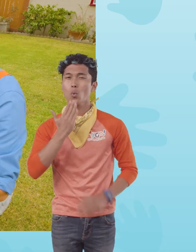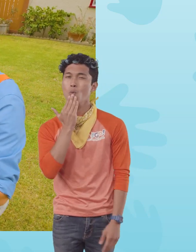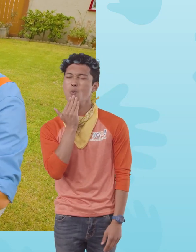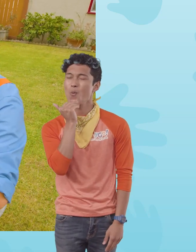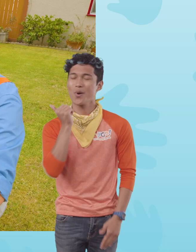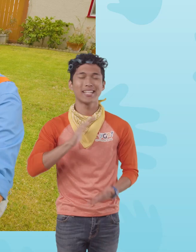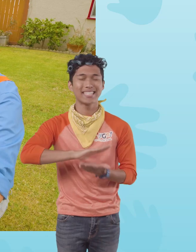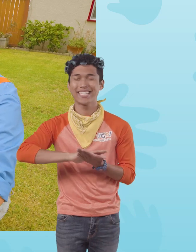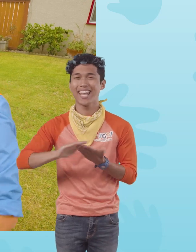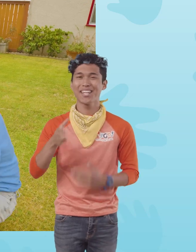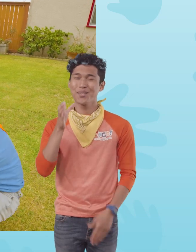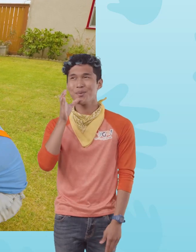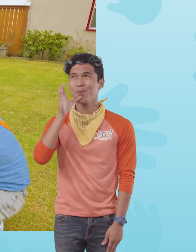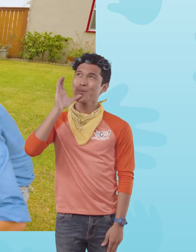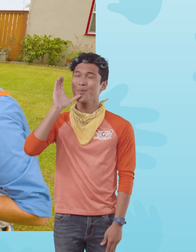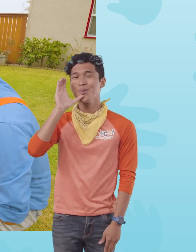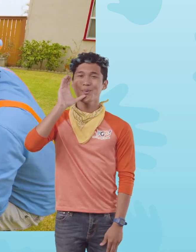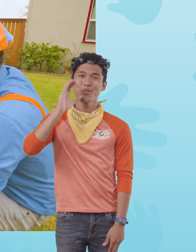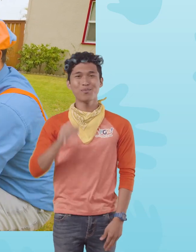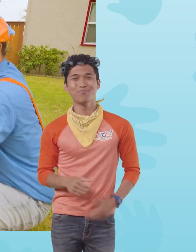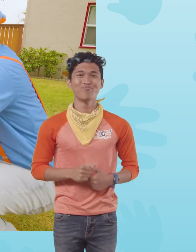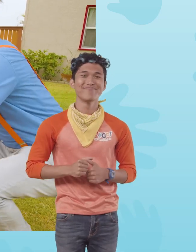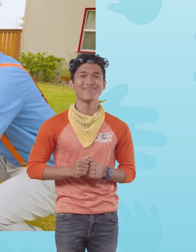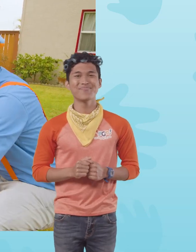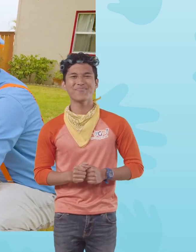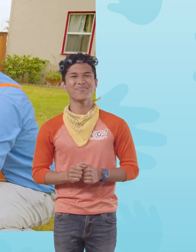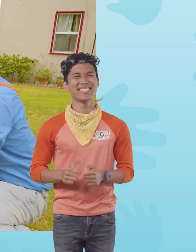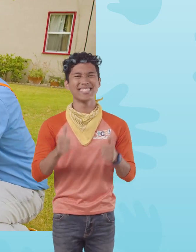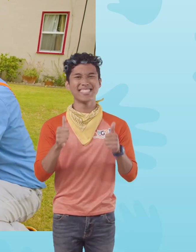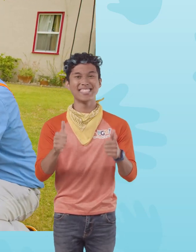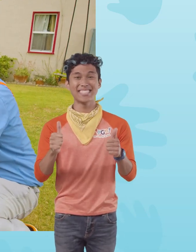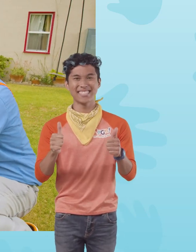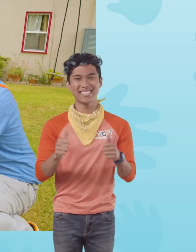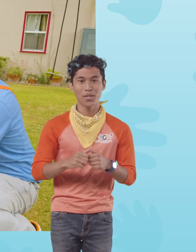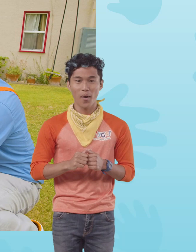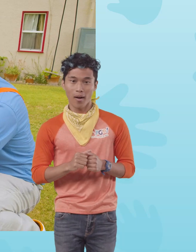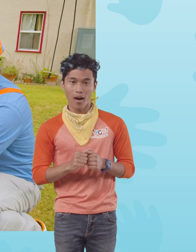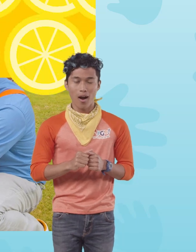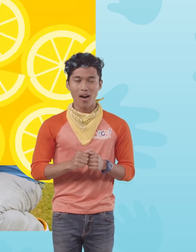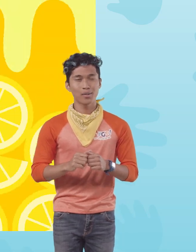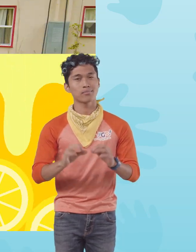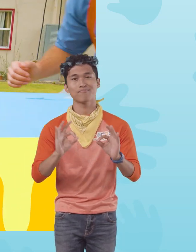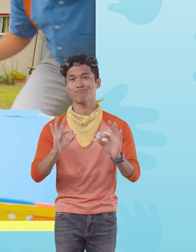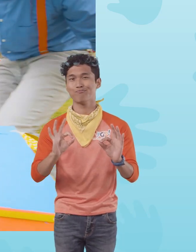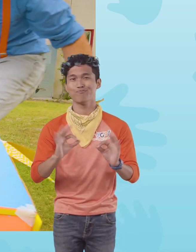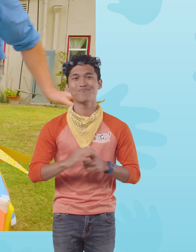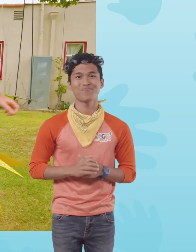right up and make a nice refreshing drink. Okay, how about right